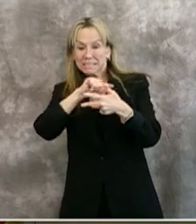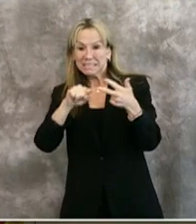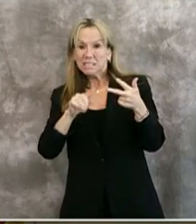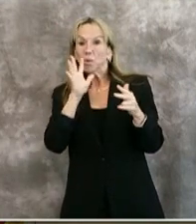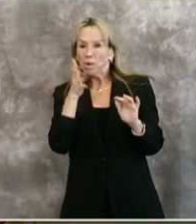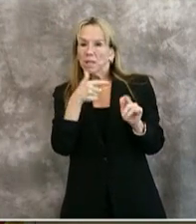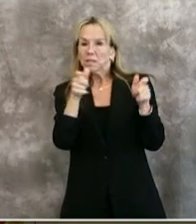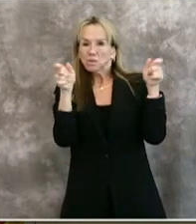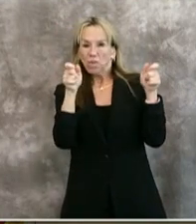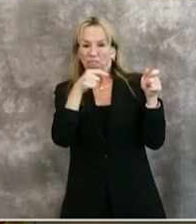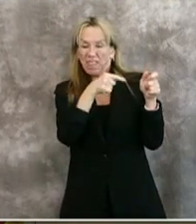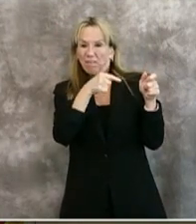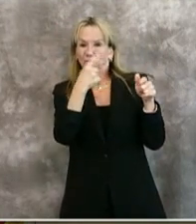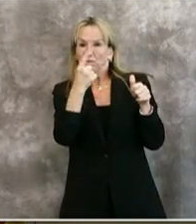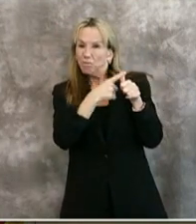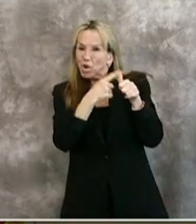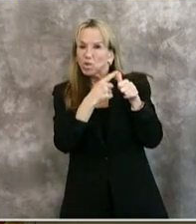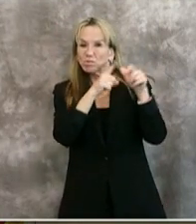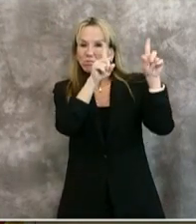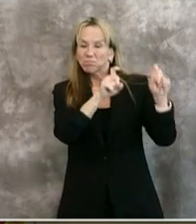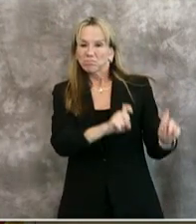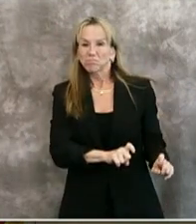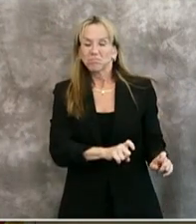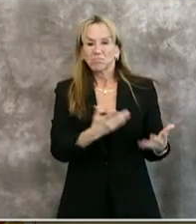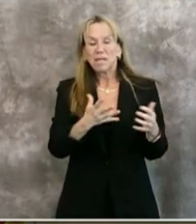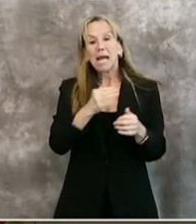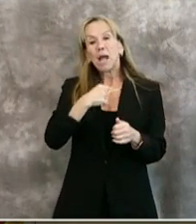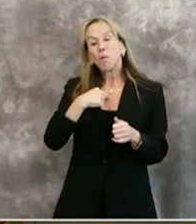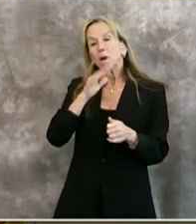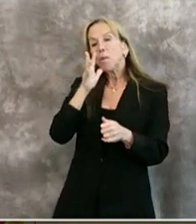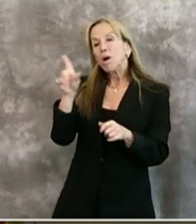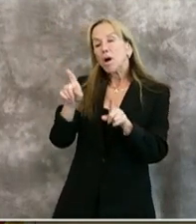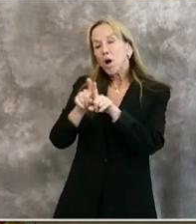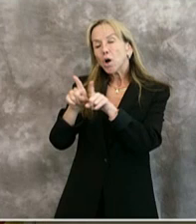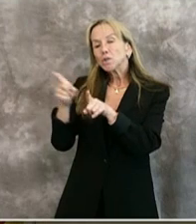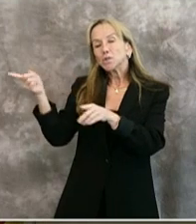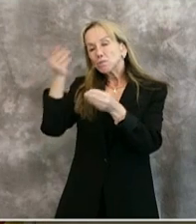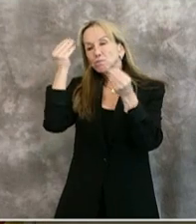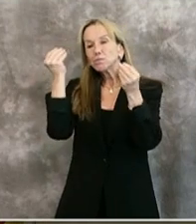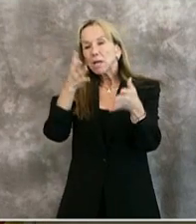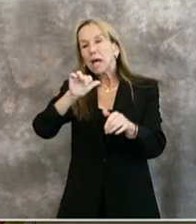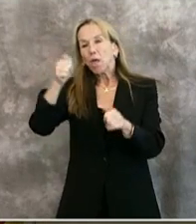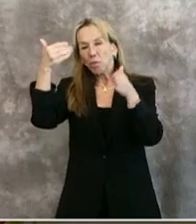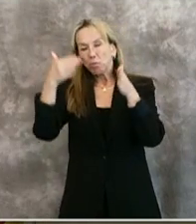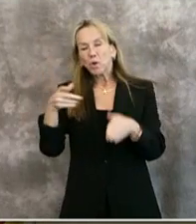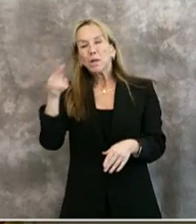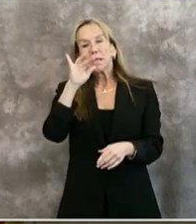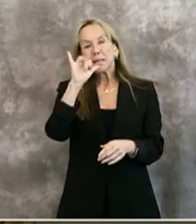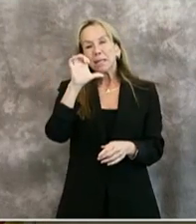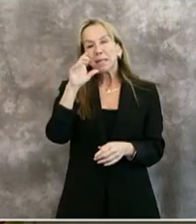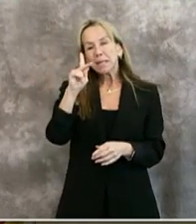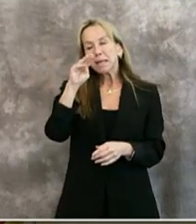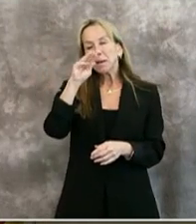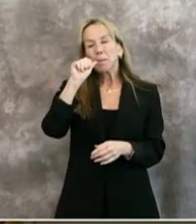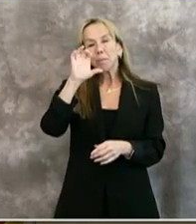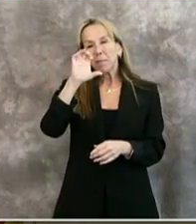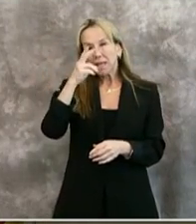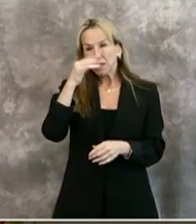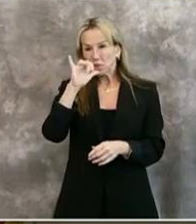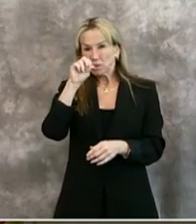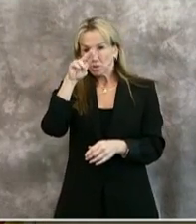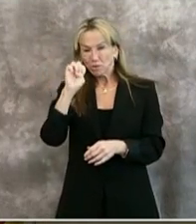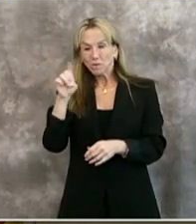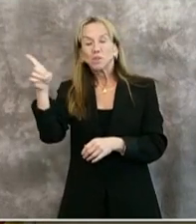will hear more on this subject from our Health and Human Services Agency Director, Nick Mascione, who also leads